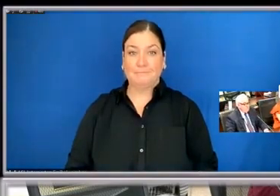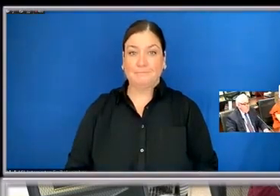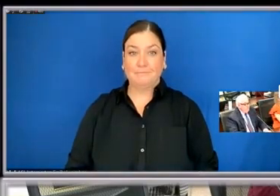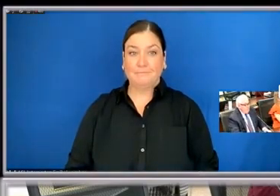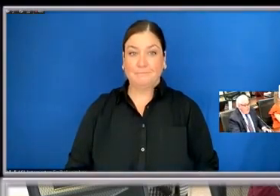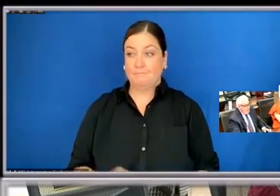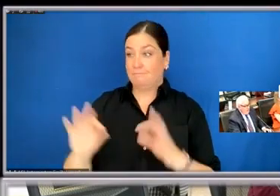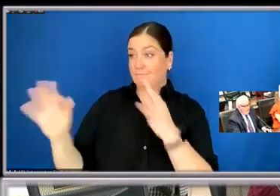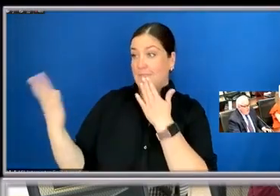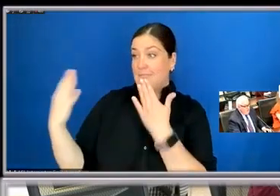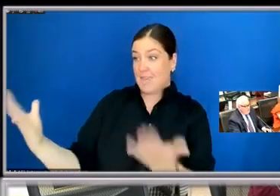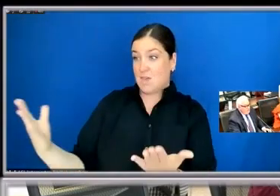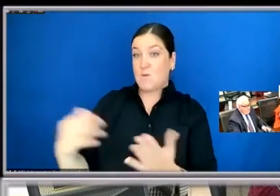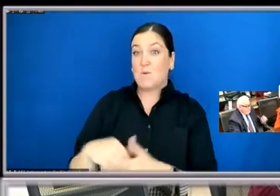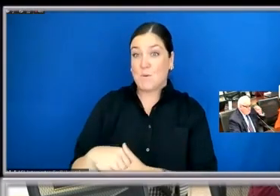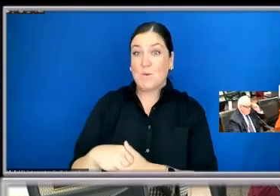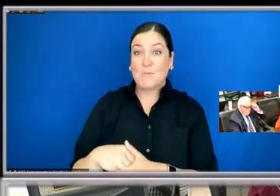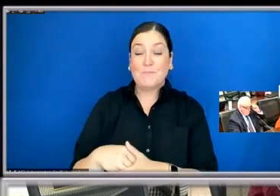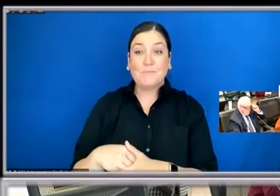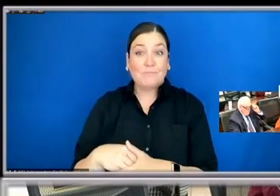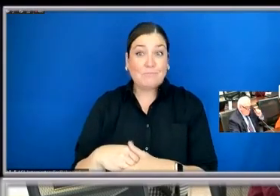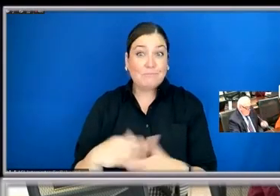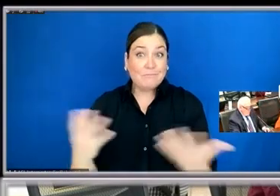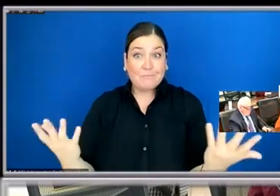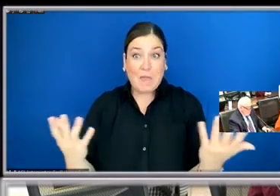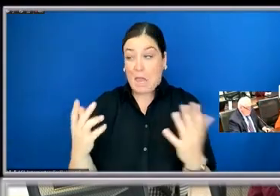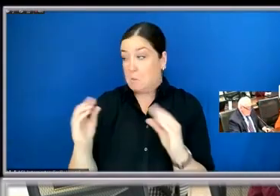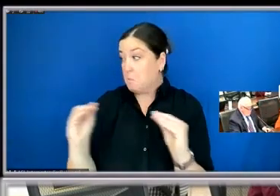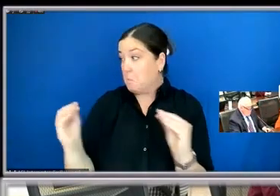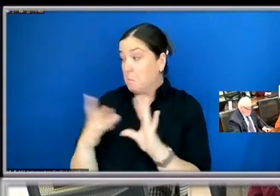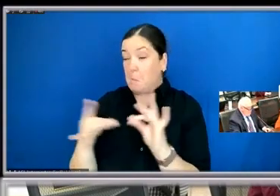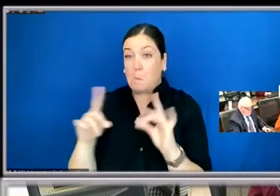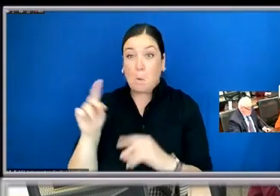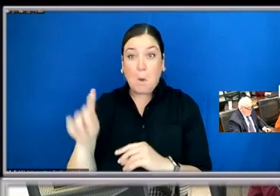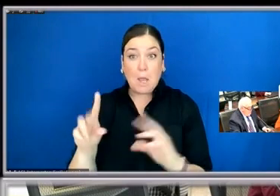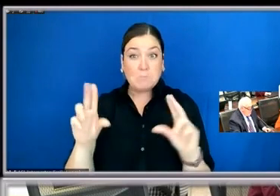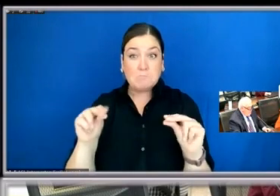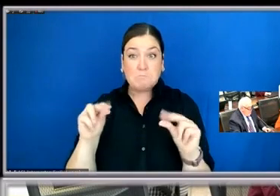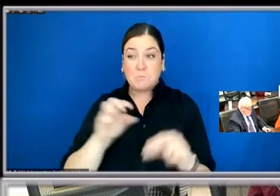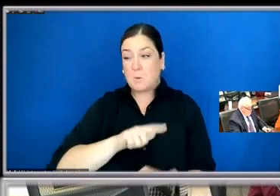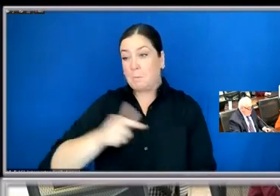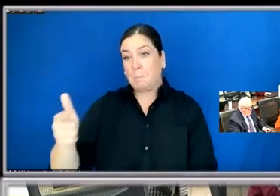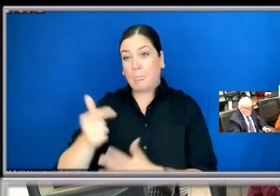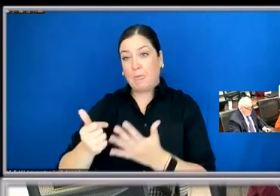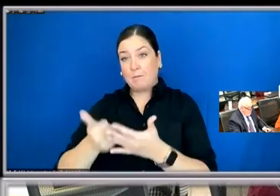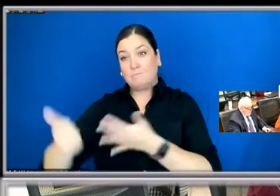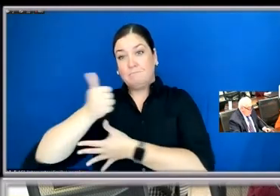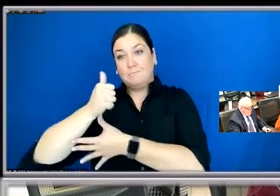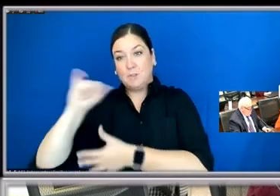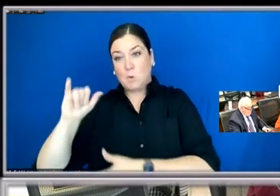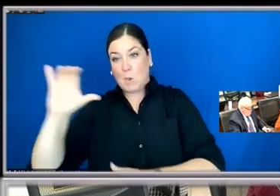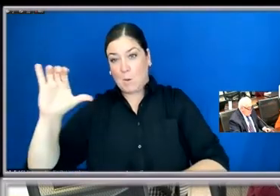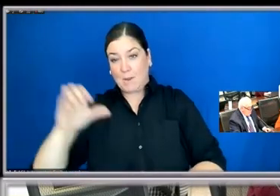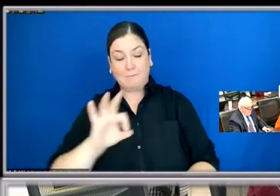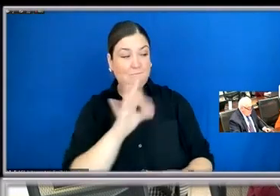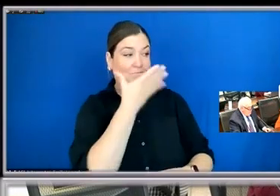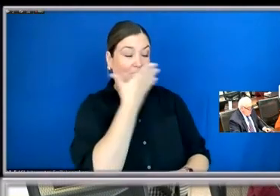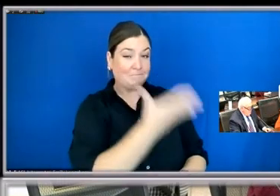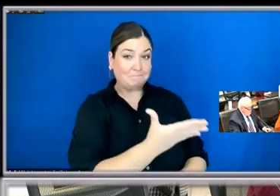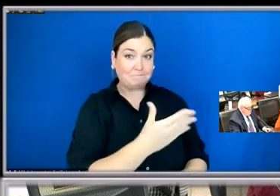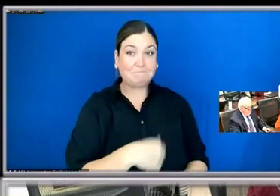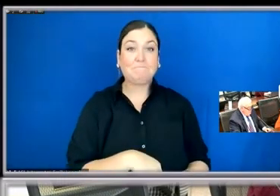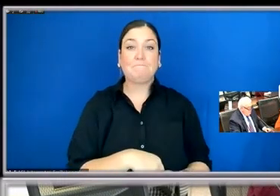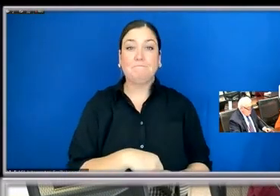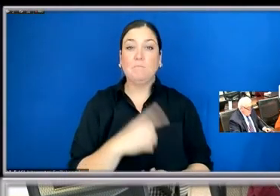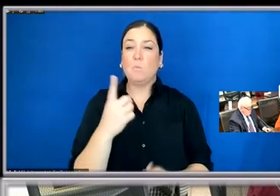Thank you, sir. And I think we're seeing no comments or questions. Back to Superintendent Coleman. Thank you. One item we